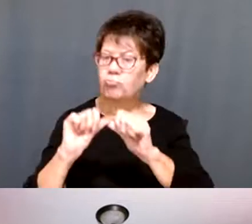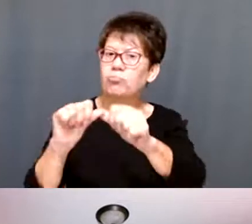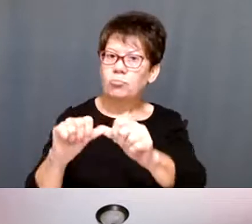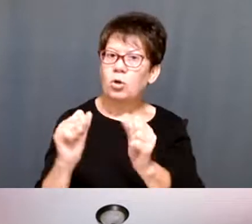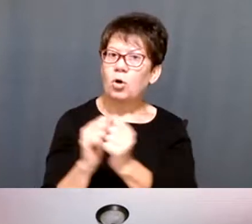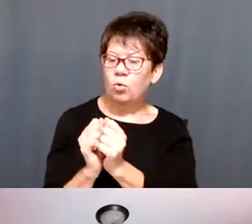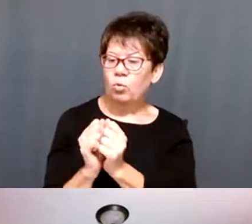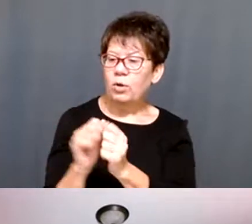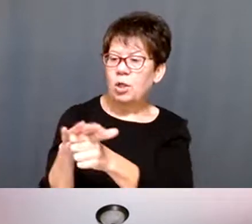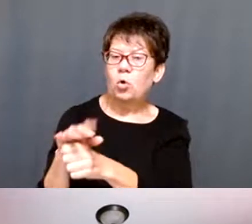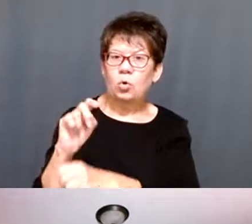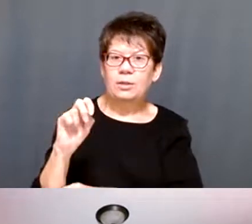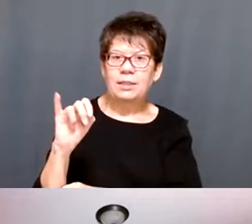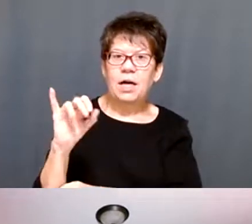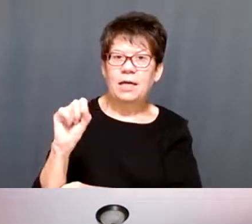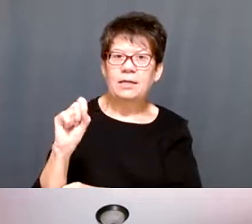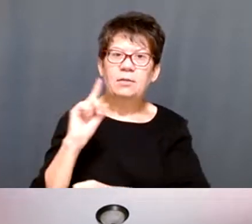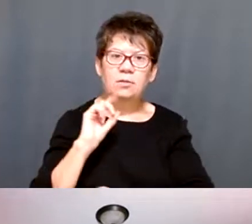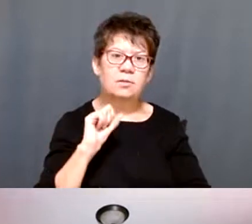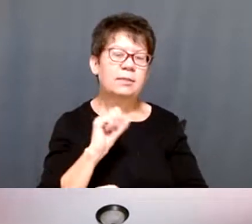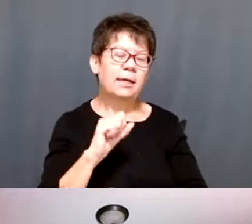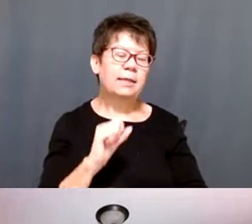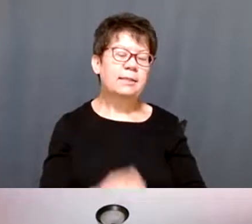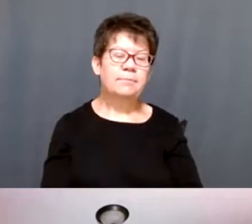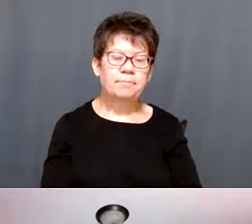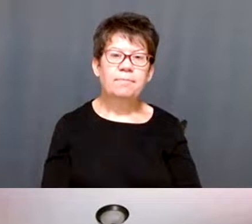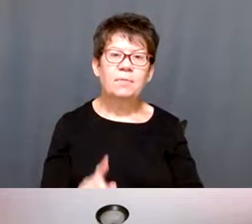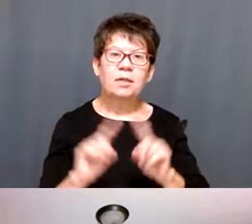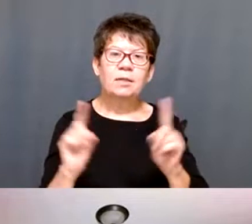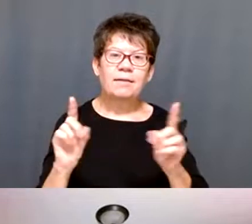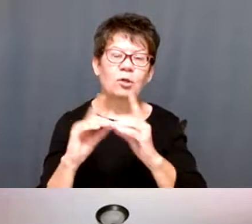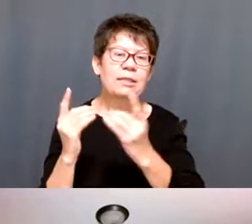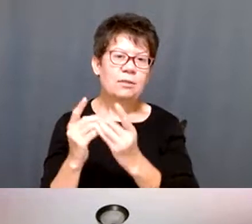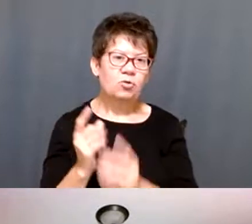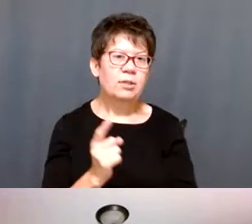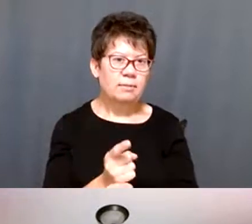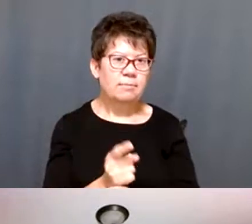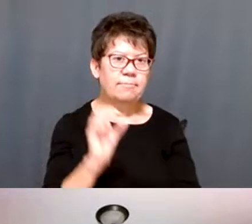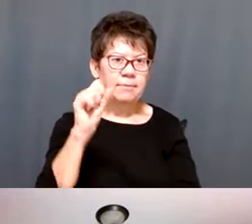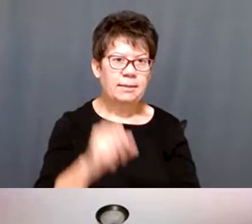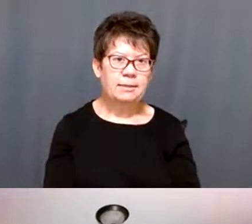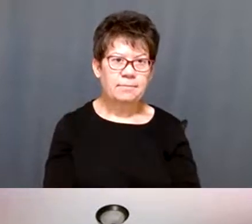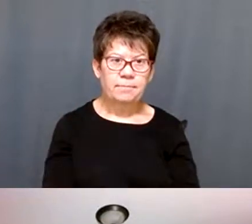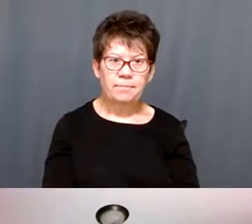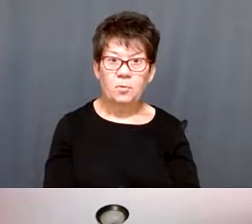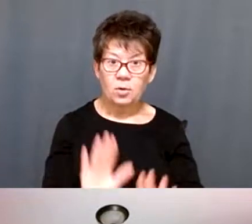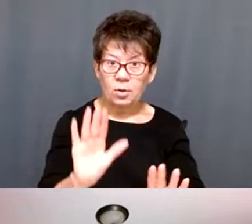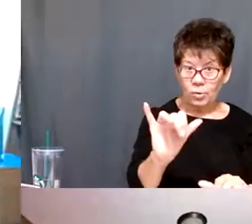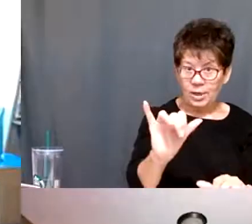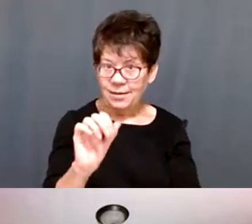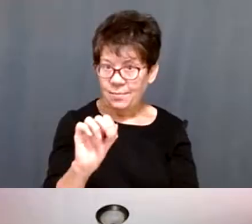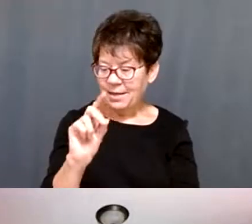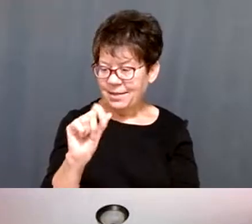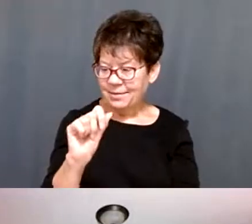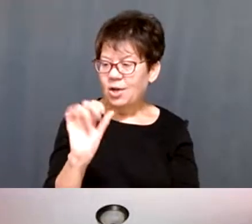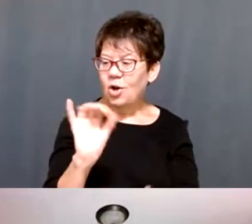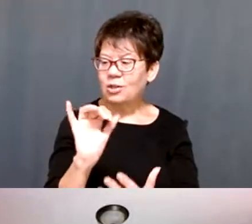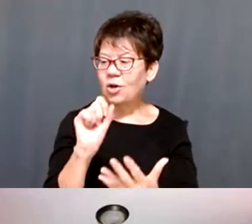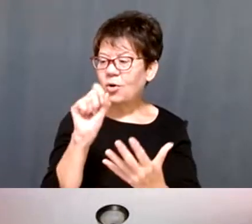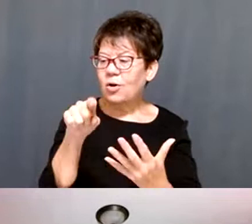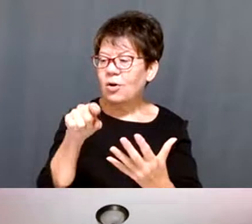TEIS extended option just from a different point of entry office in a different district. And then stay there. Also, how